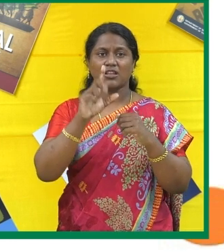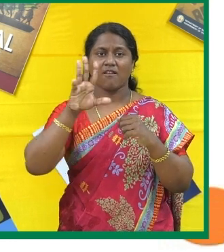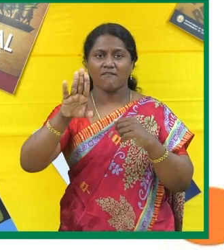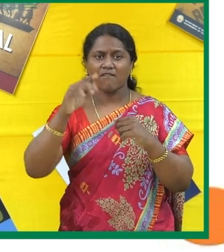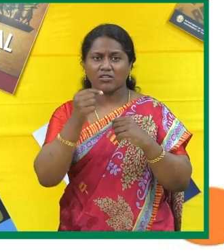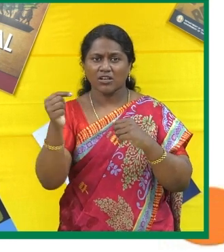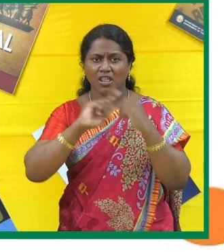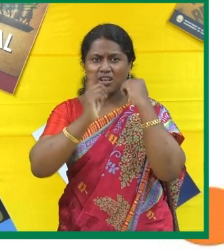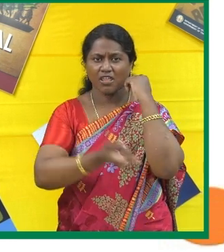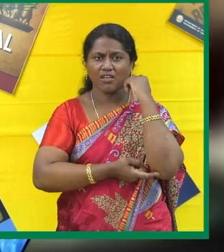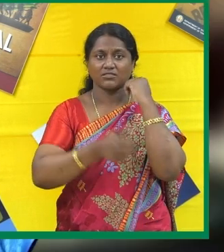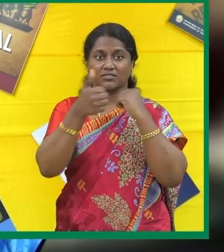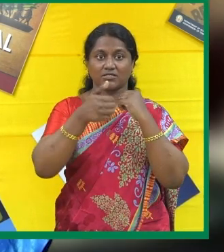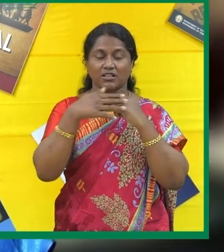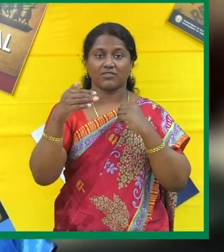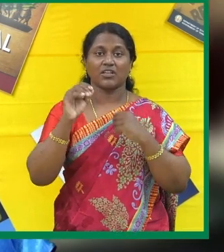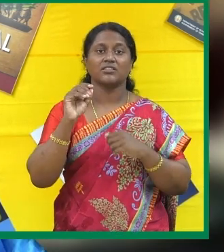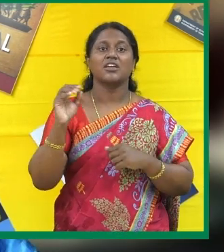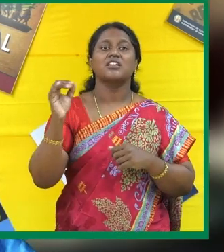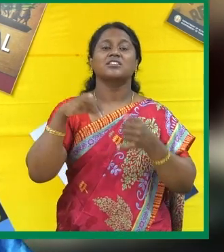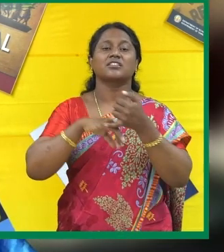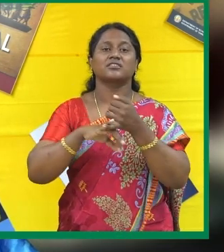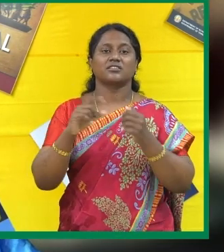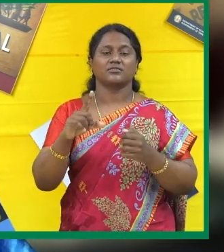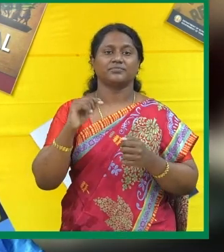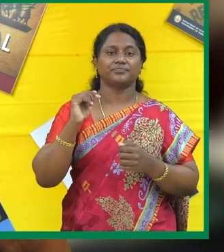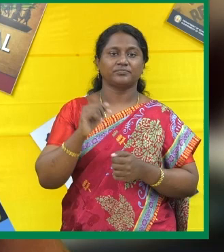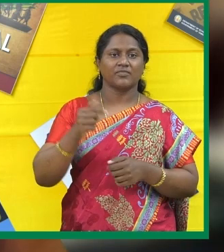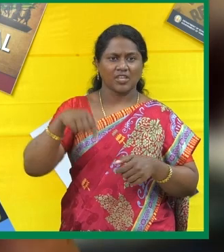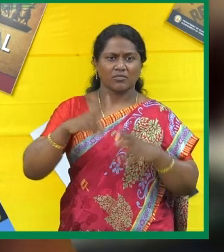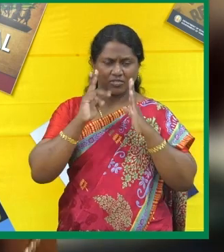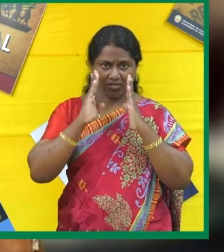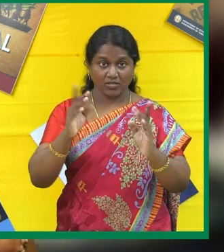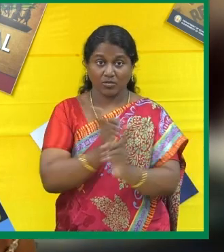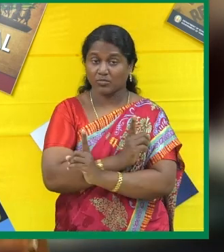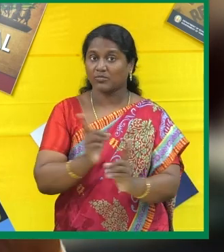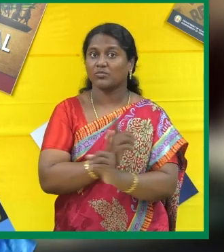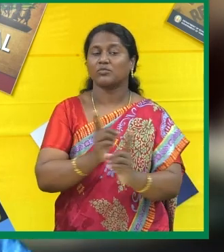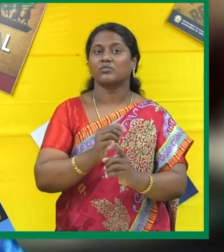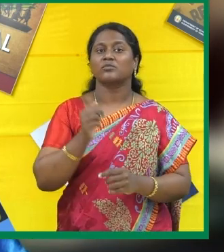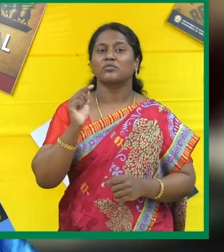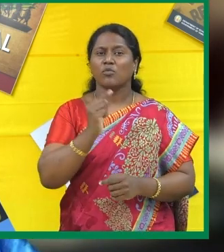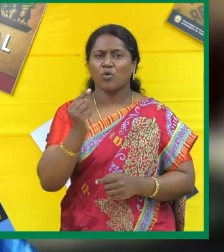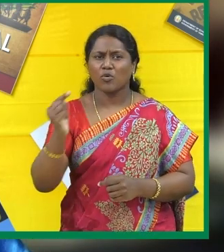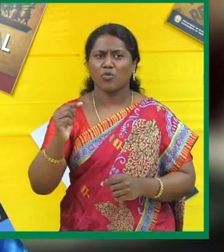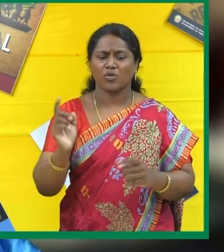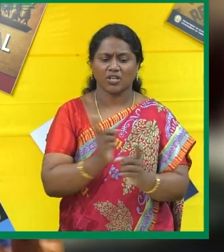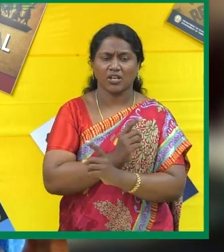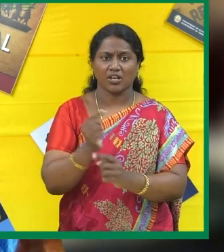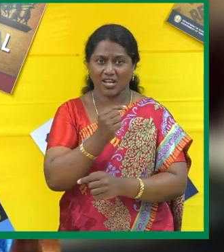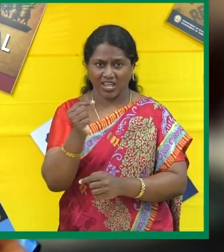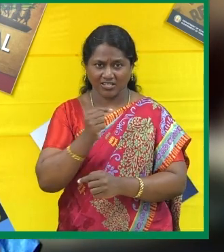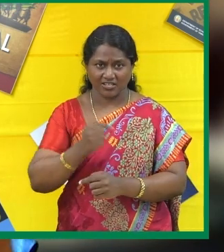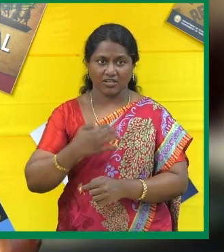called sestet. So let us see the poem. Every line by line we will read. I will